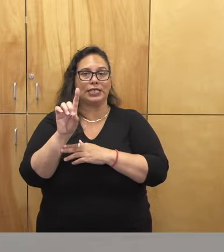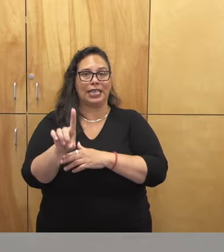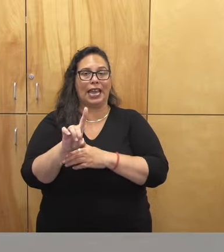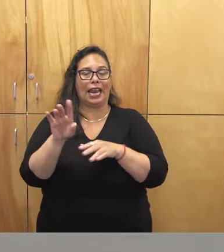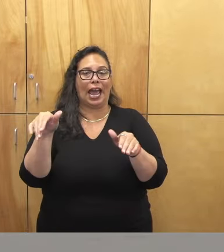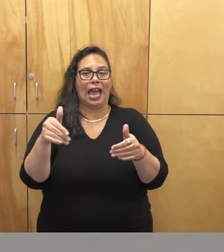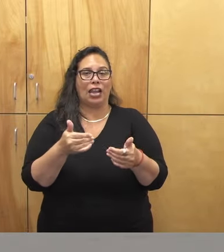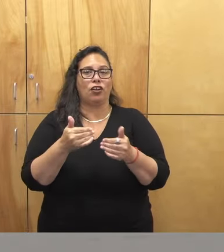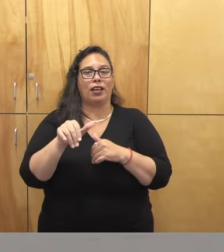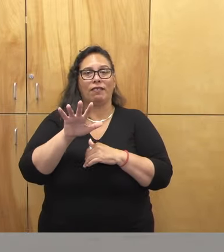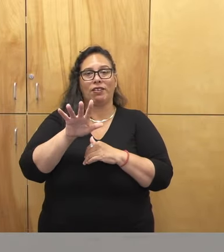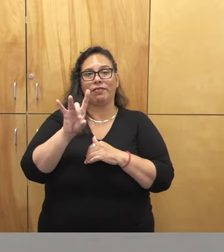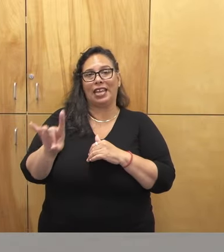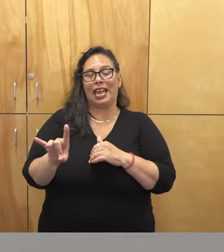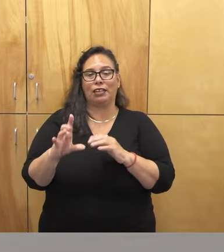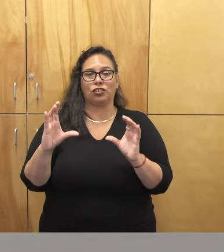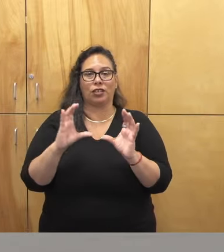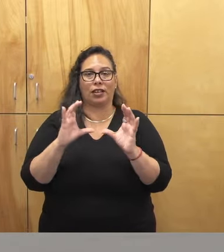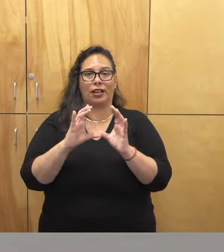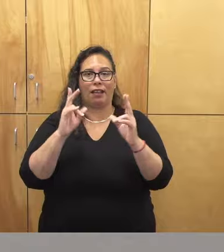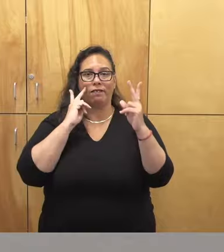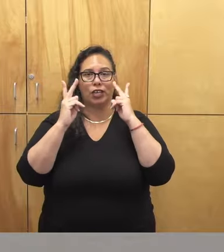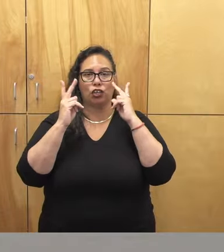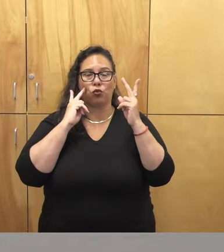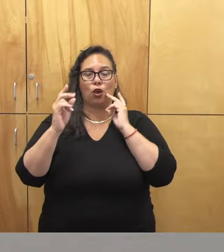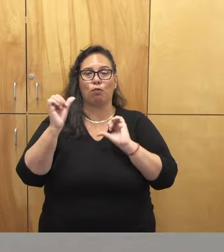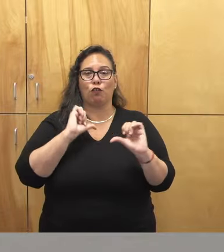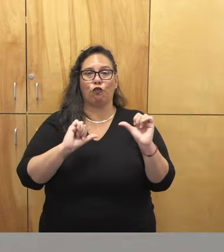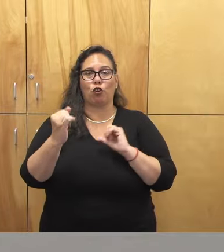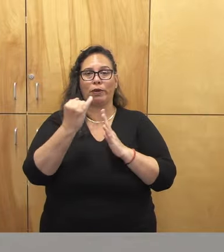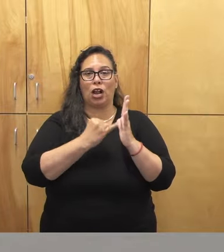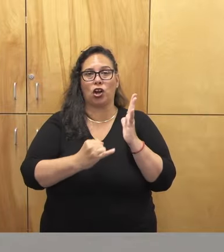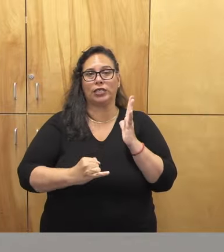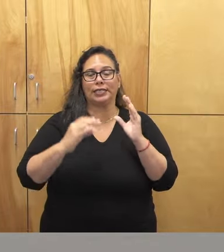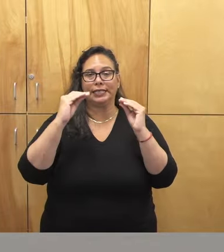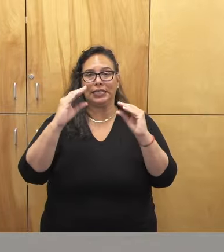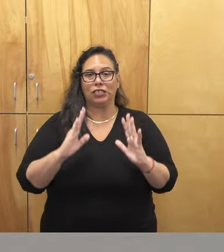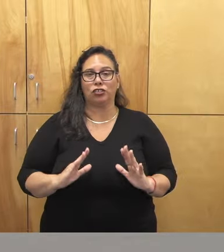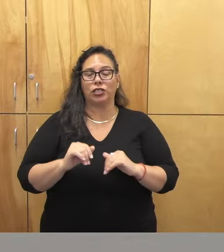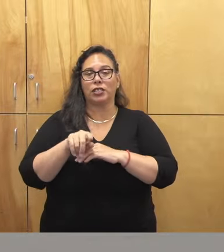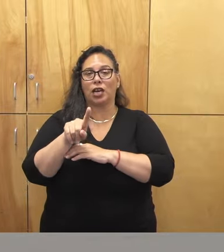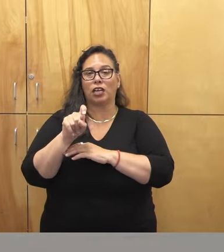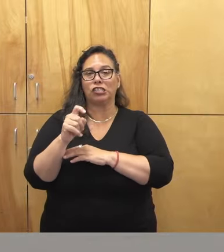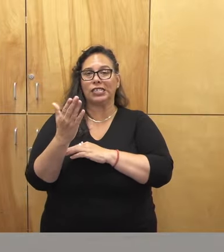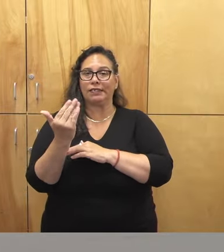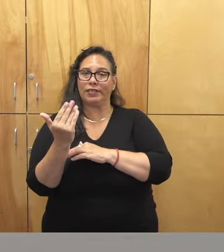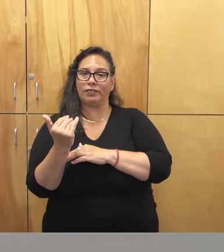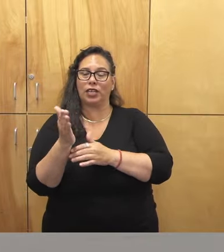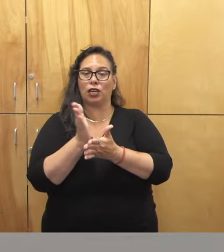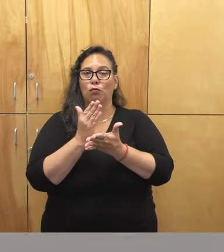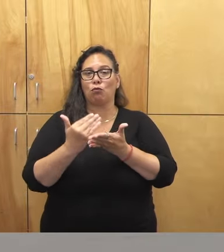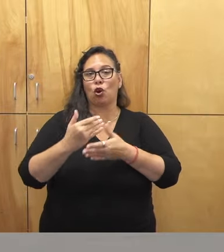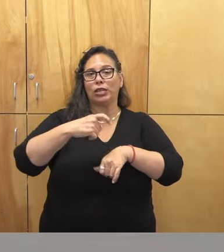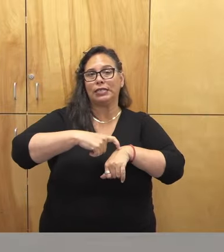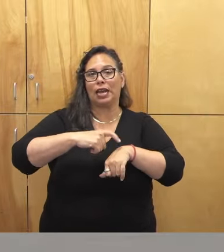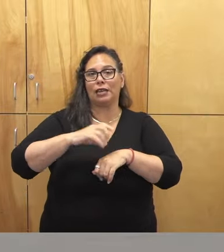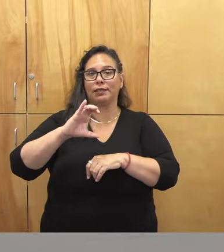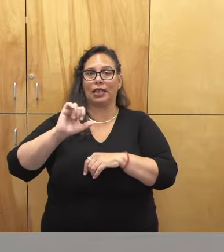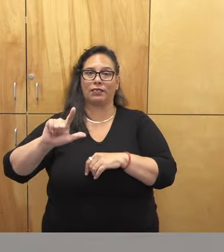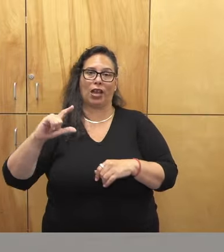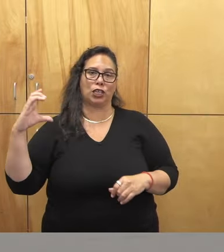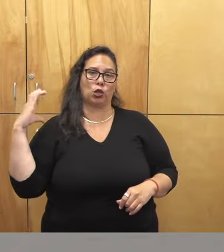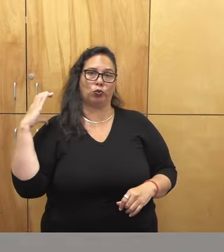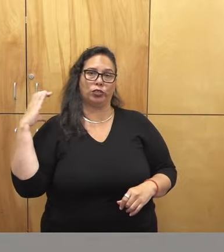58 certificated visual and performing arts teachers and 115 part-time classified coaches and